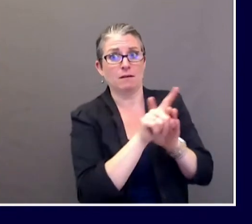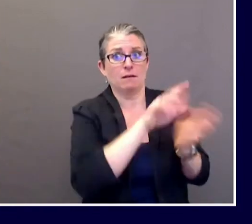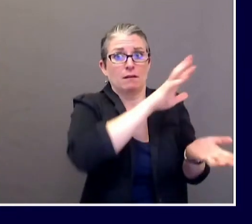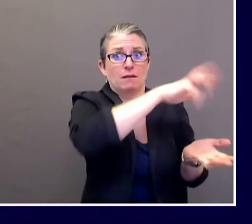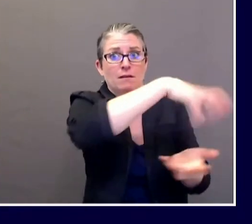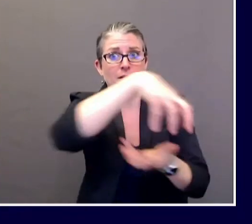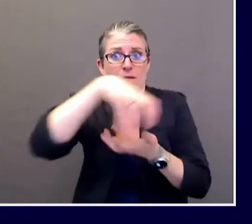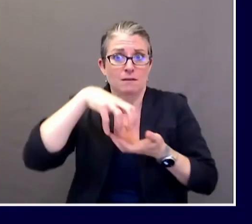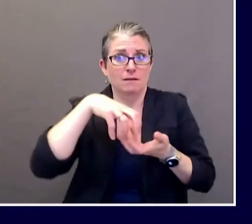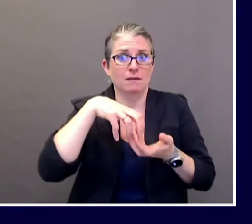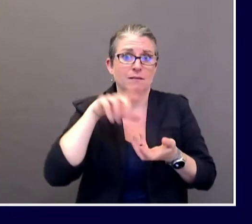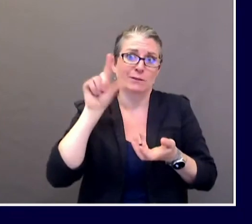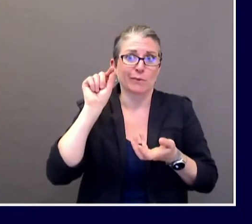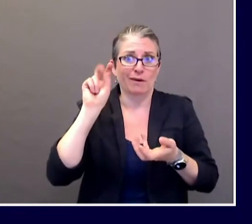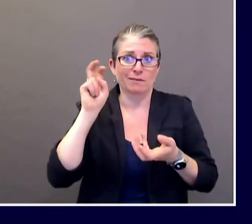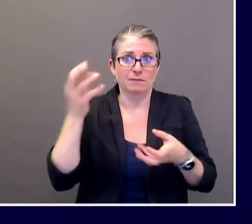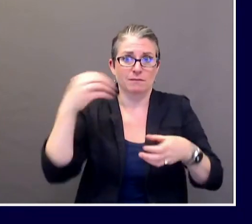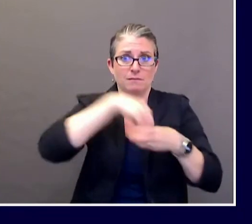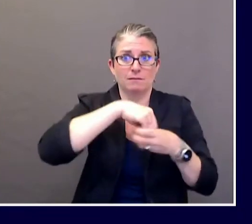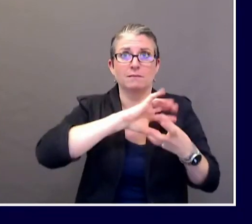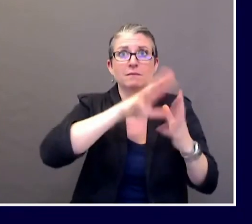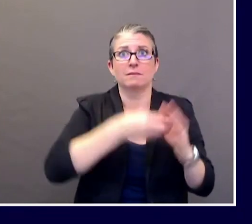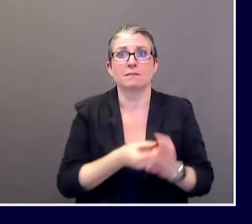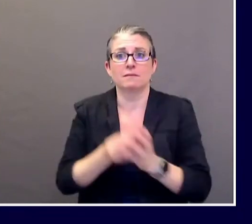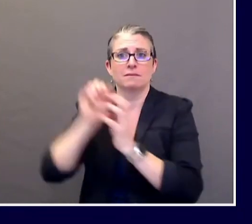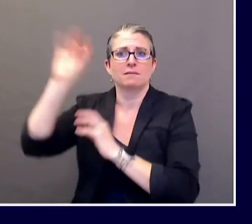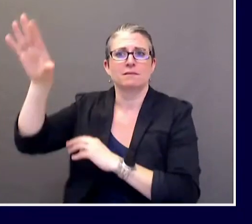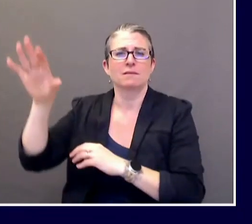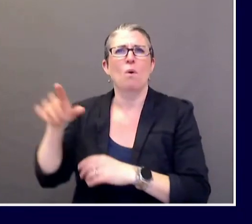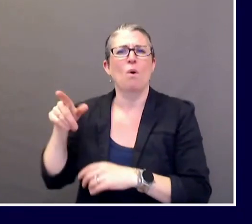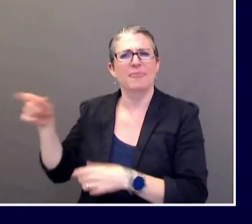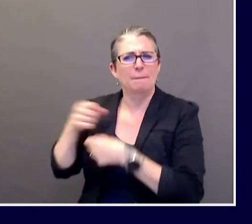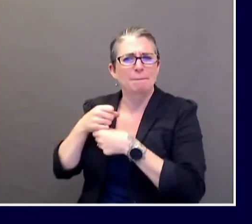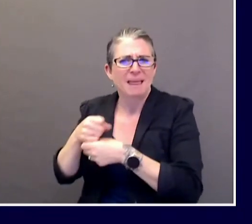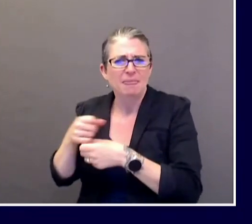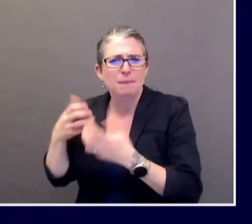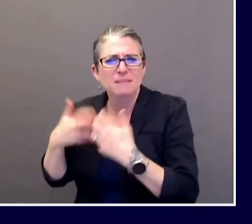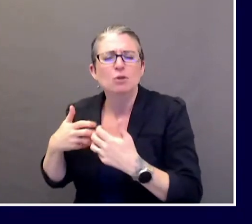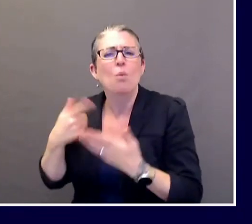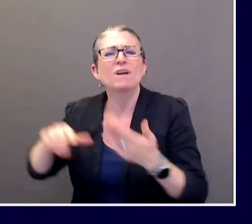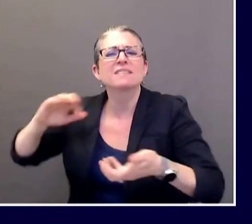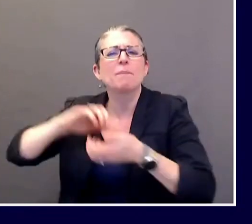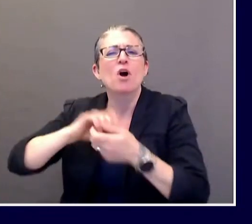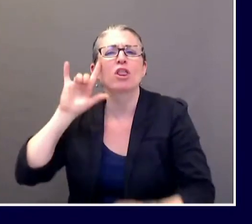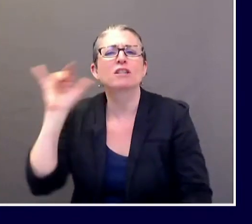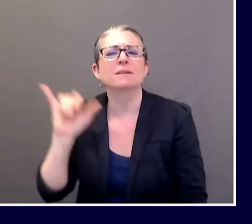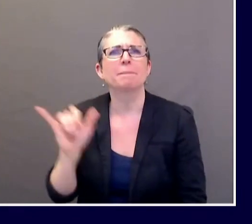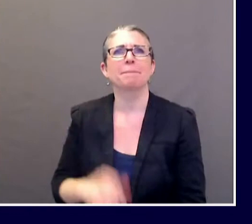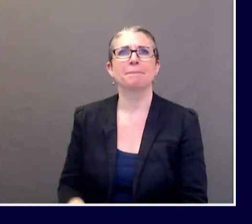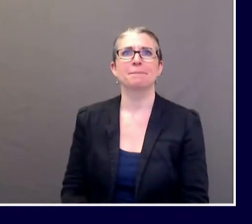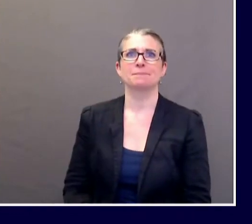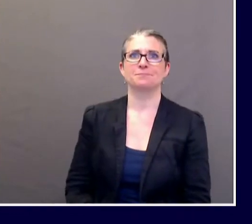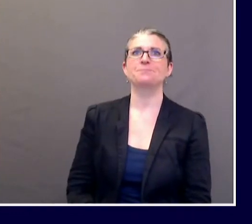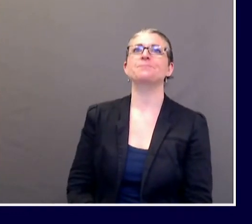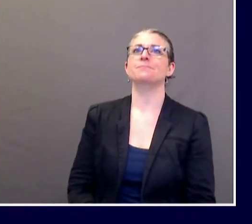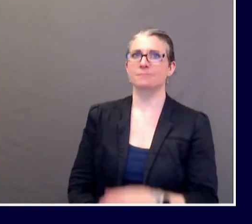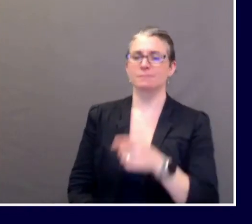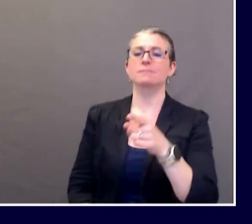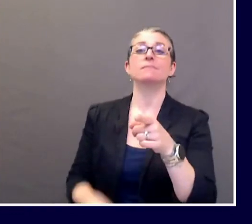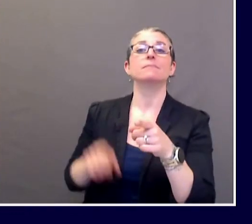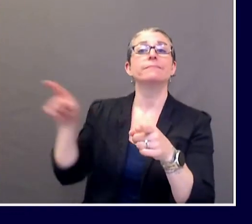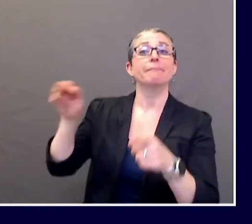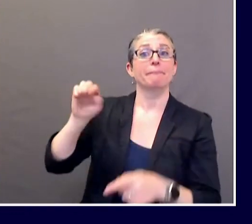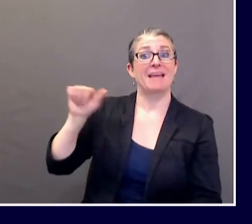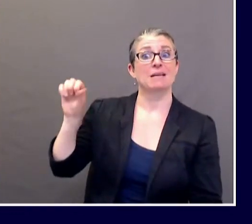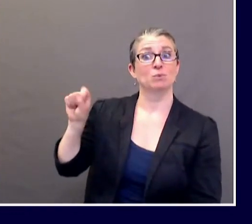schools who are very eager to do this themselves. And in Massachusetts, what they did was they started off with this full service